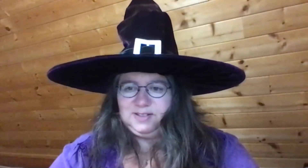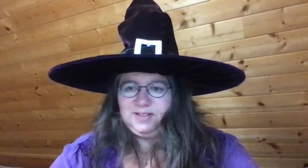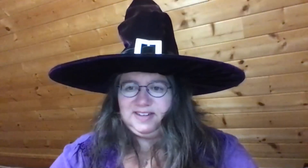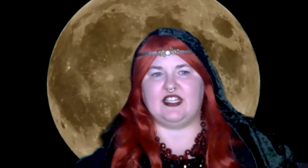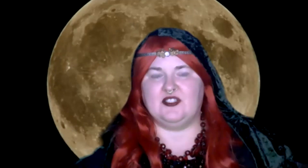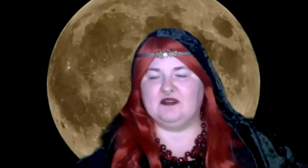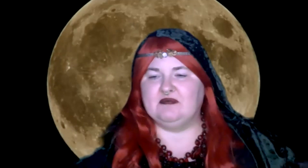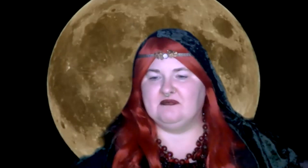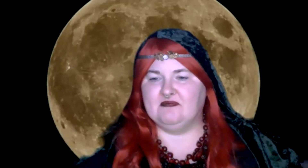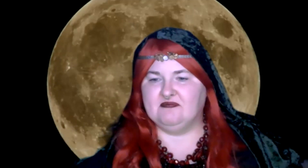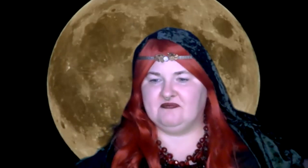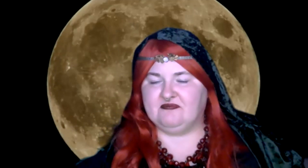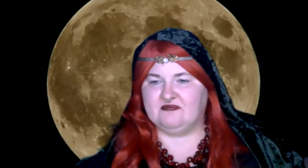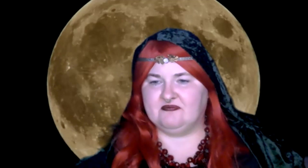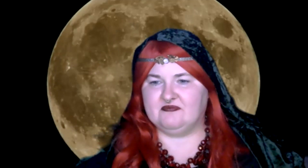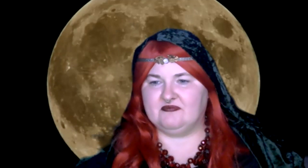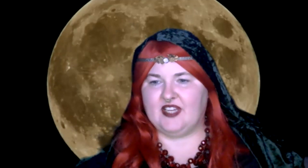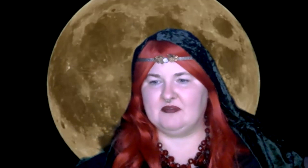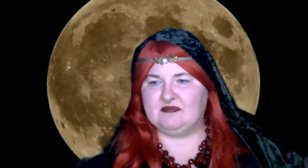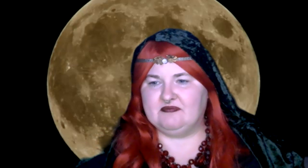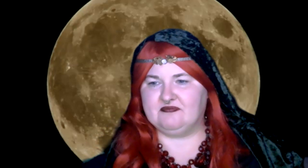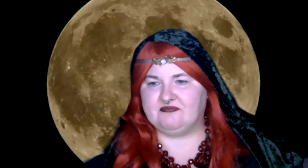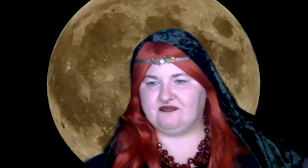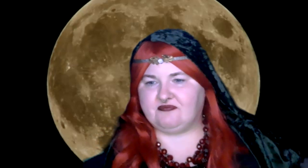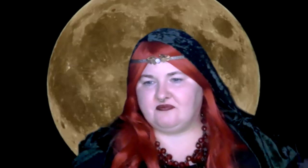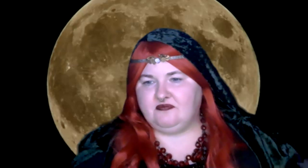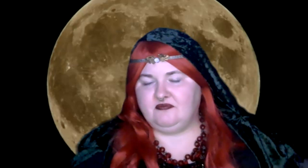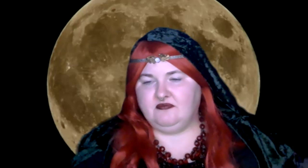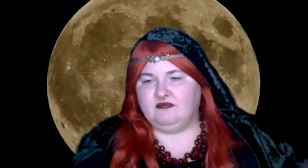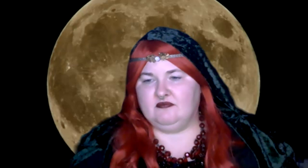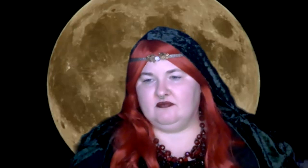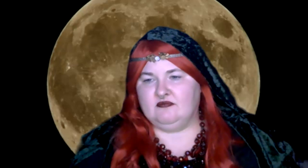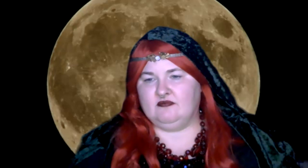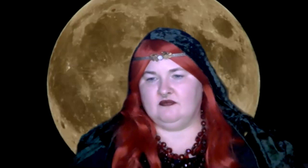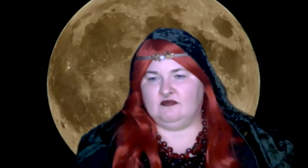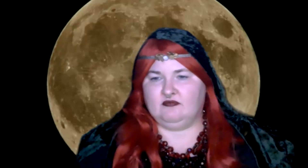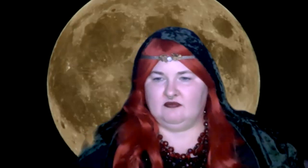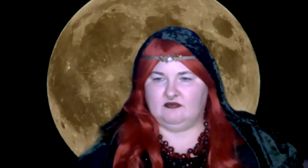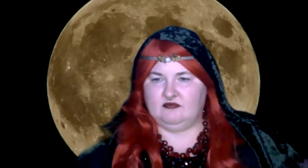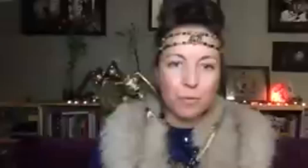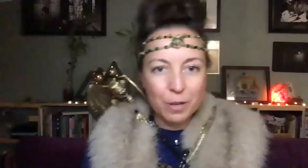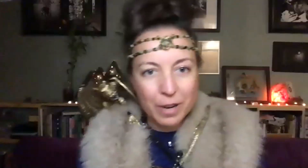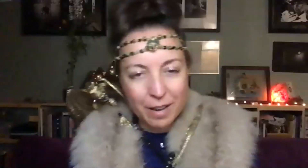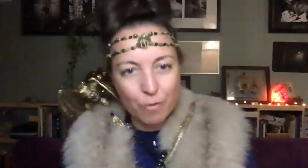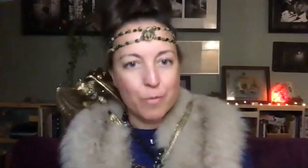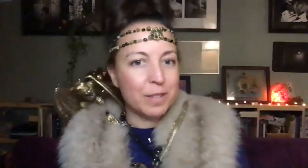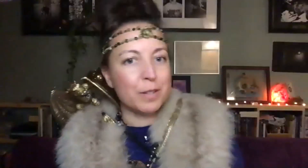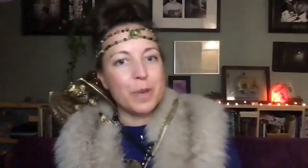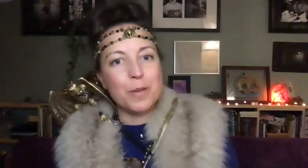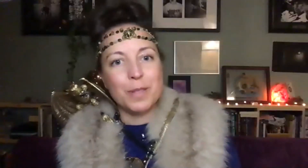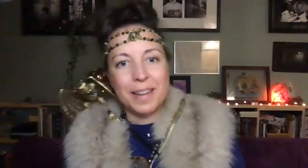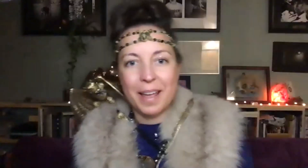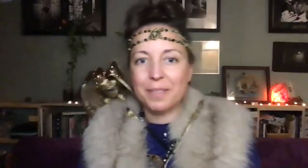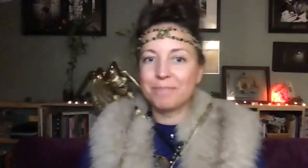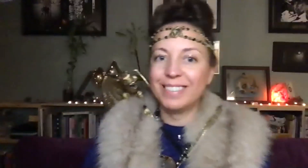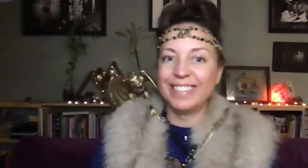ancestors. Hecate. Okay, great. There's a lot of really great information about